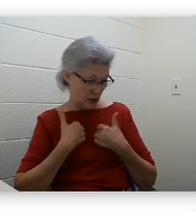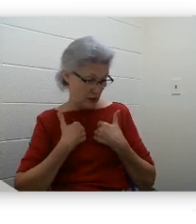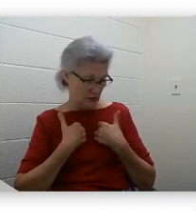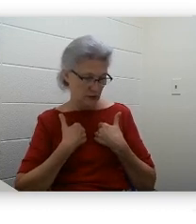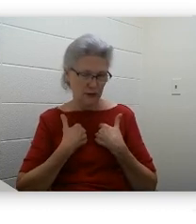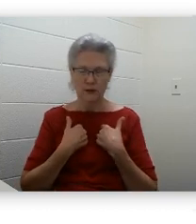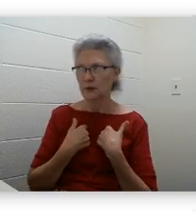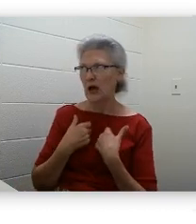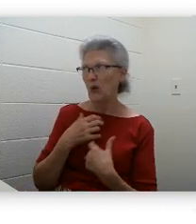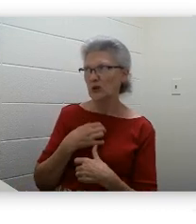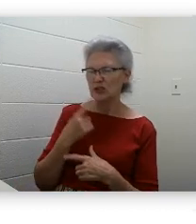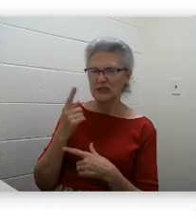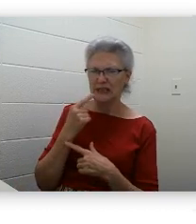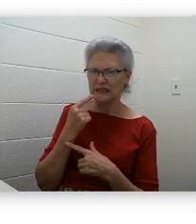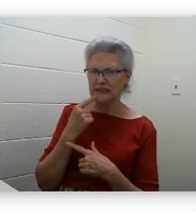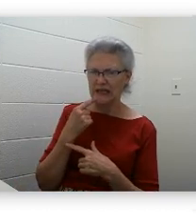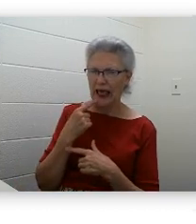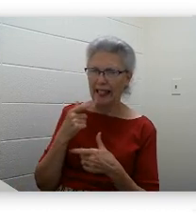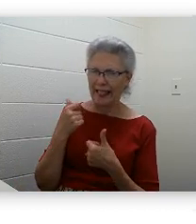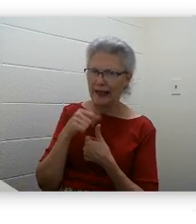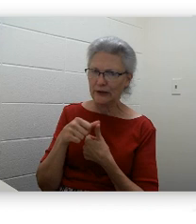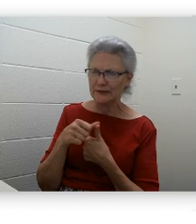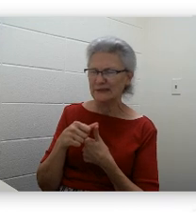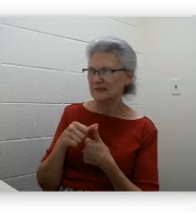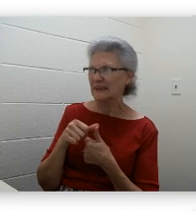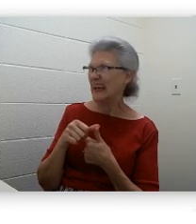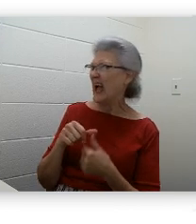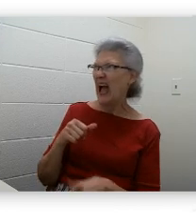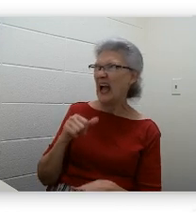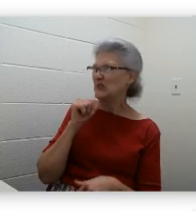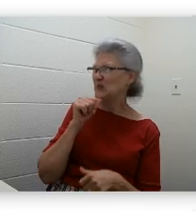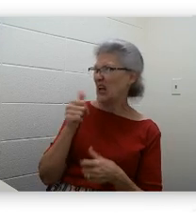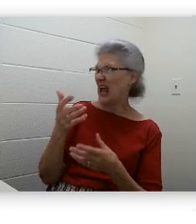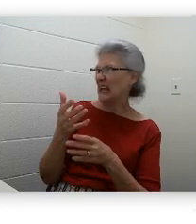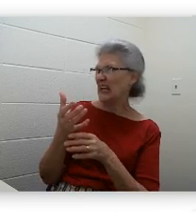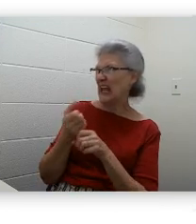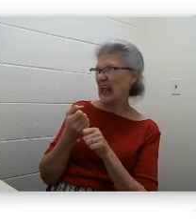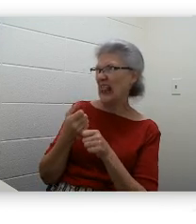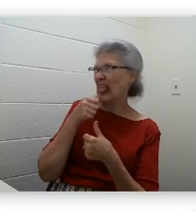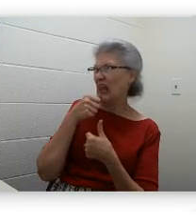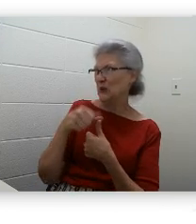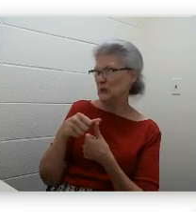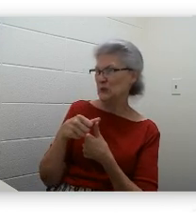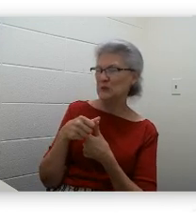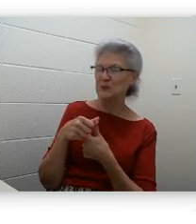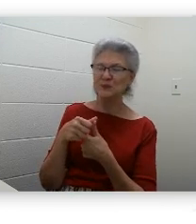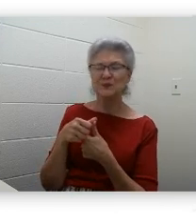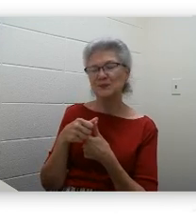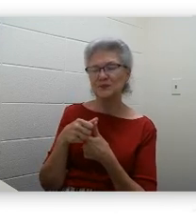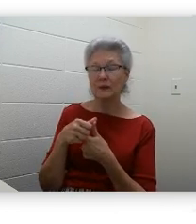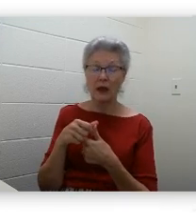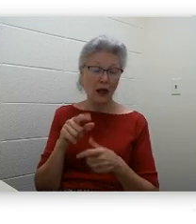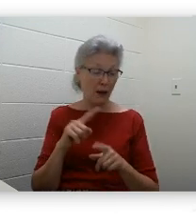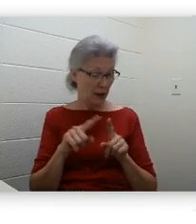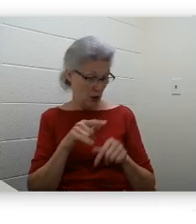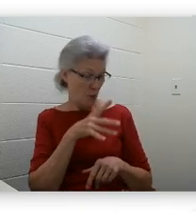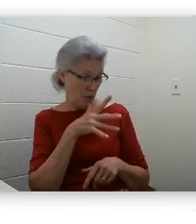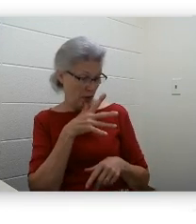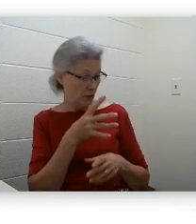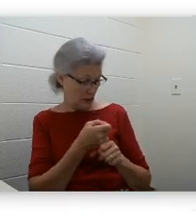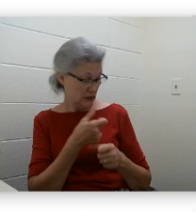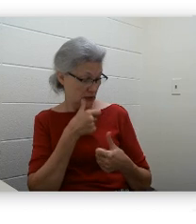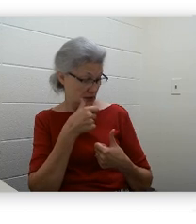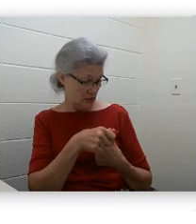mentioned letters. I don't get any letters, he said contemptuously. But your mother gets